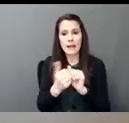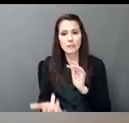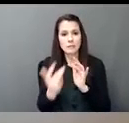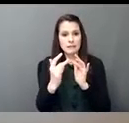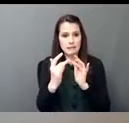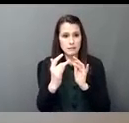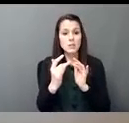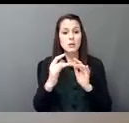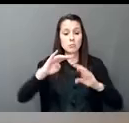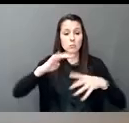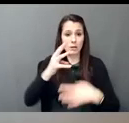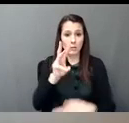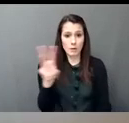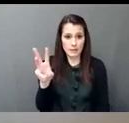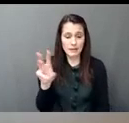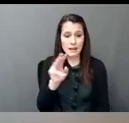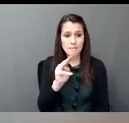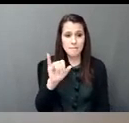to the website,